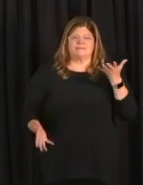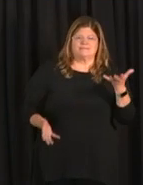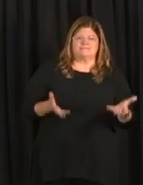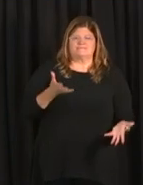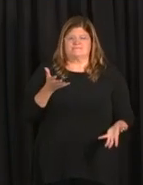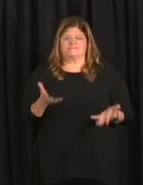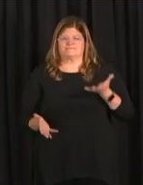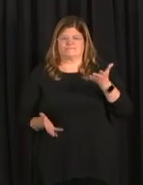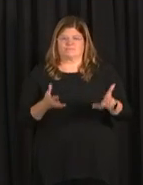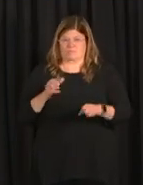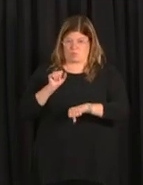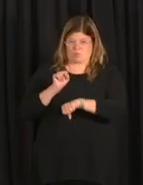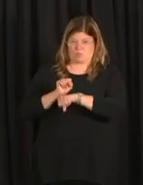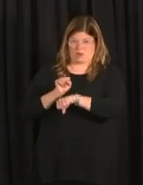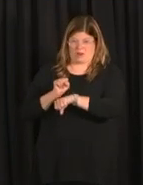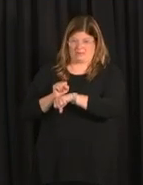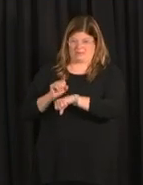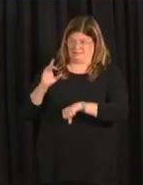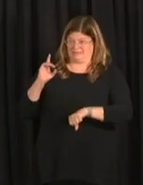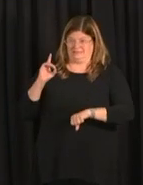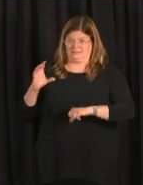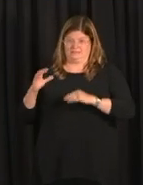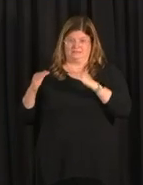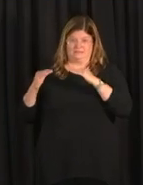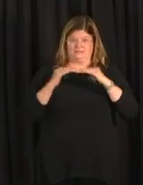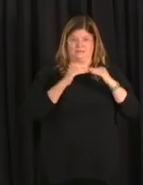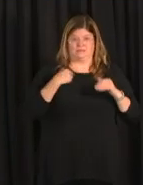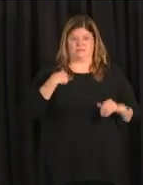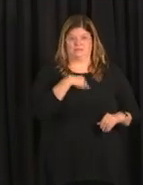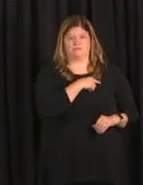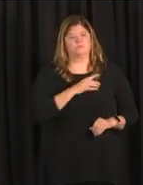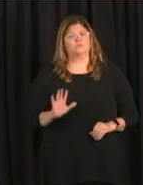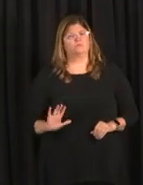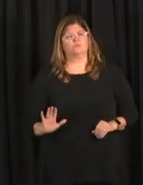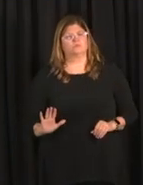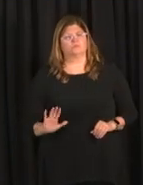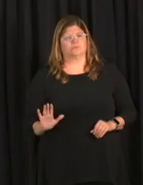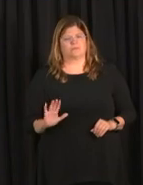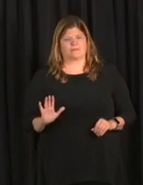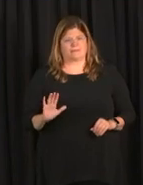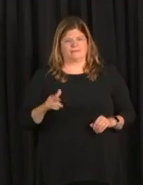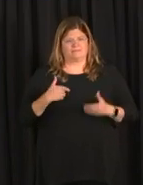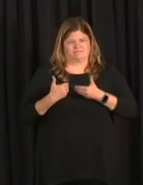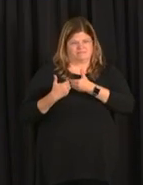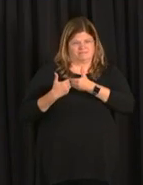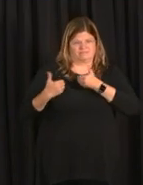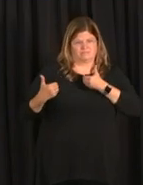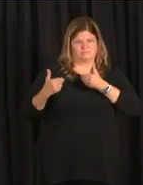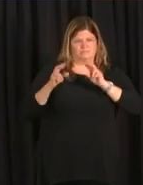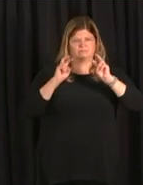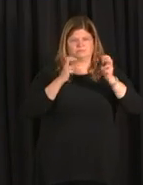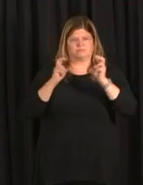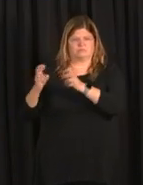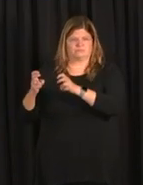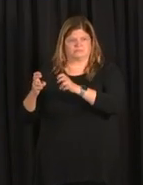work that Vega is doing is of the same level or comparable to the concerns around Jack Evans. I think they're very, very different in